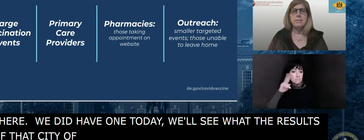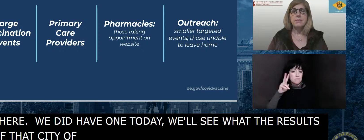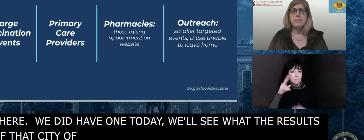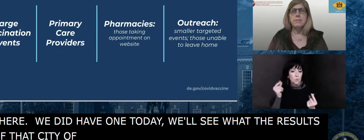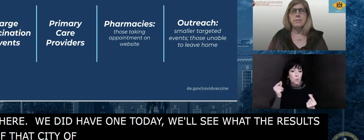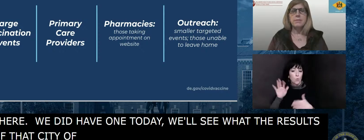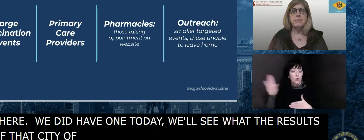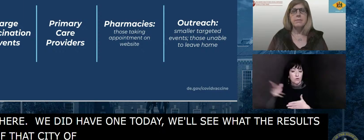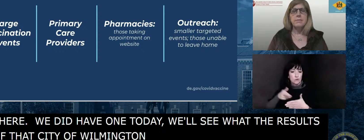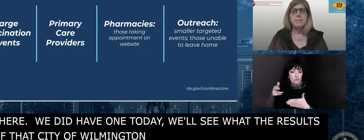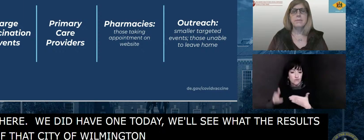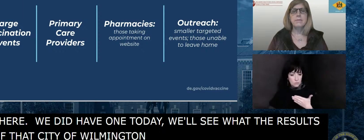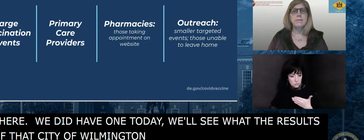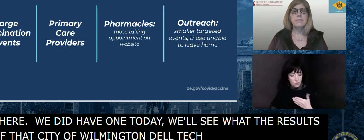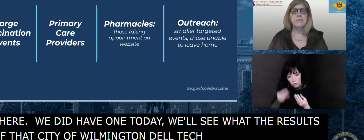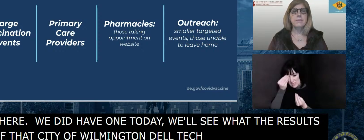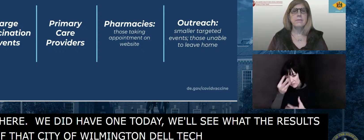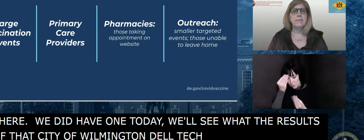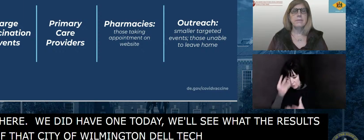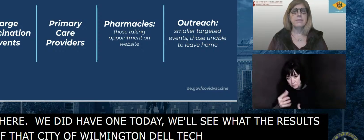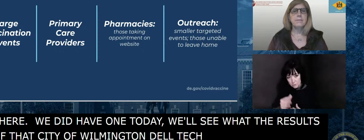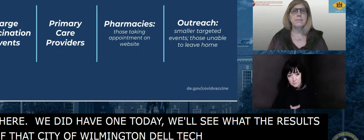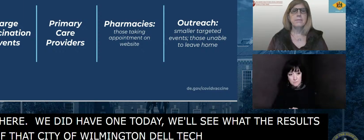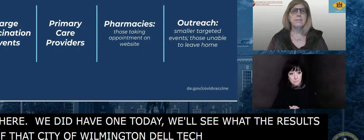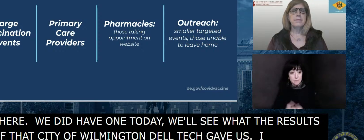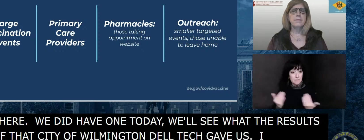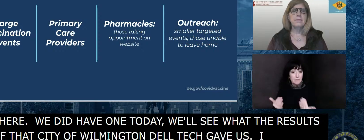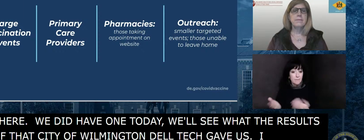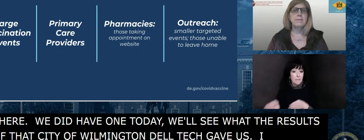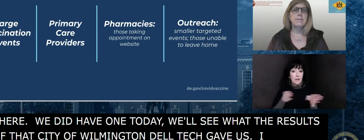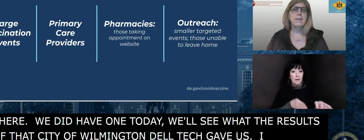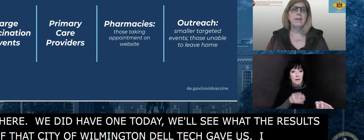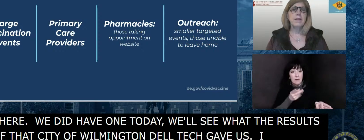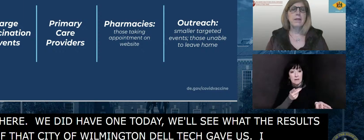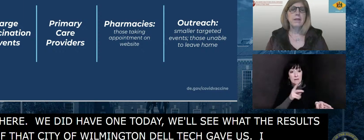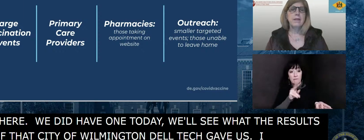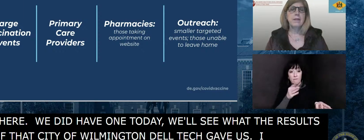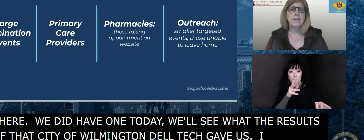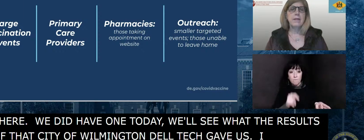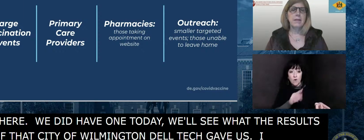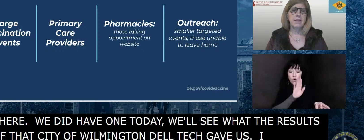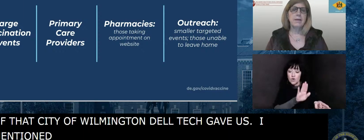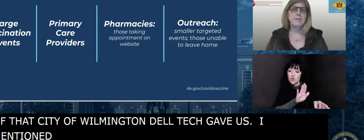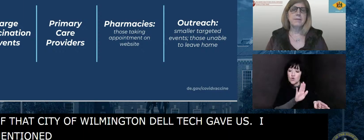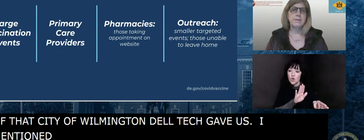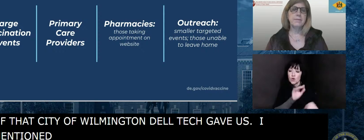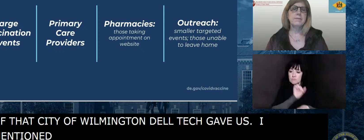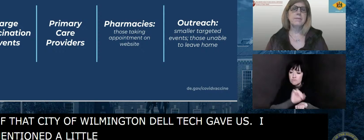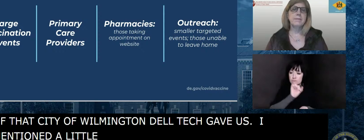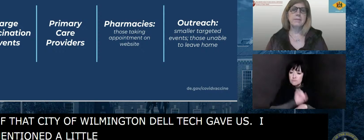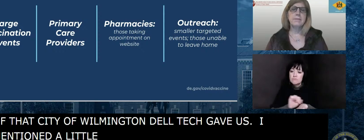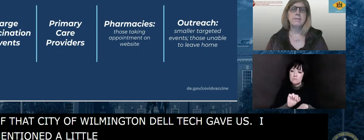bit about Vault and Curative. Dr. Rattay, maybe you want to expand on those partnerships, which I think will be a